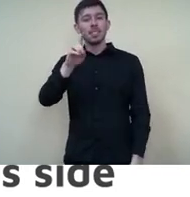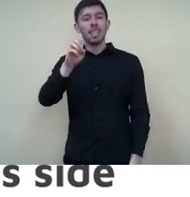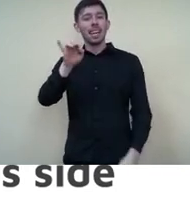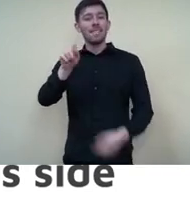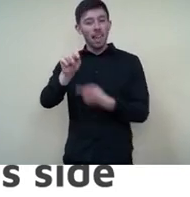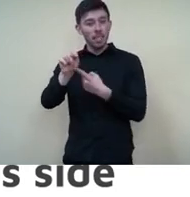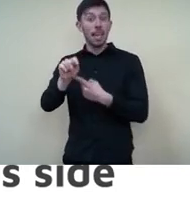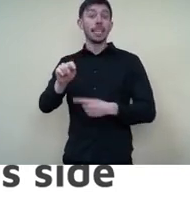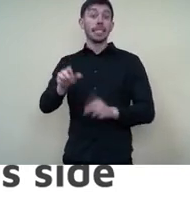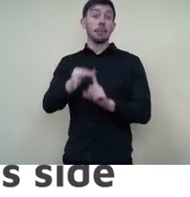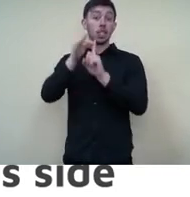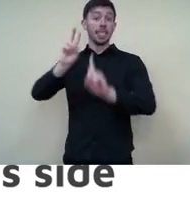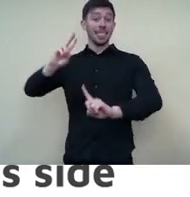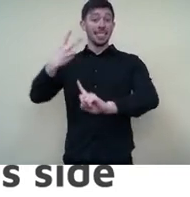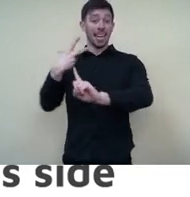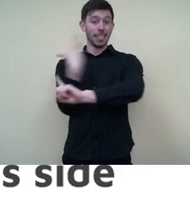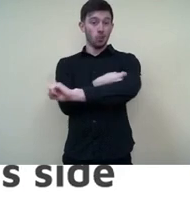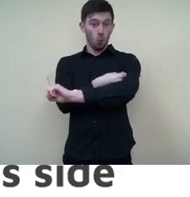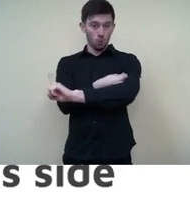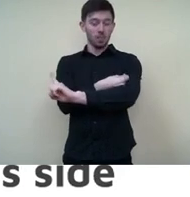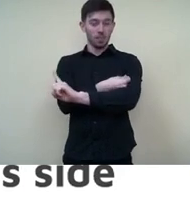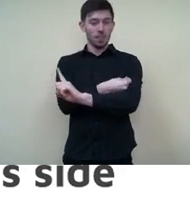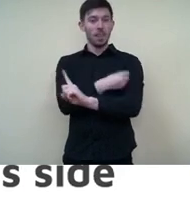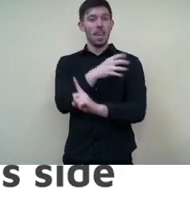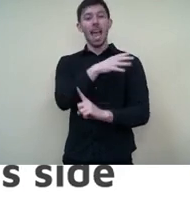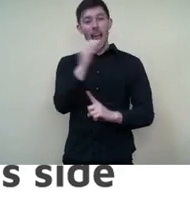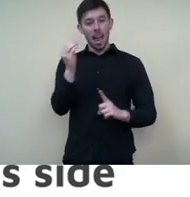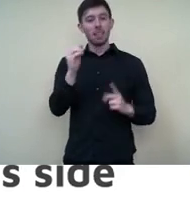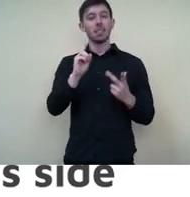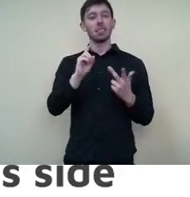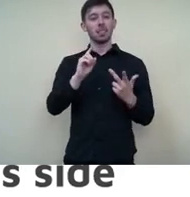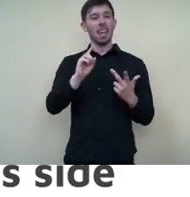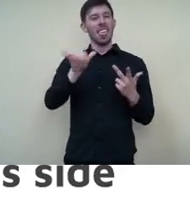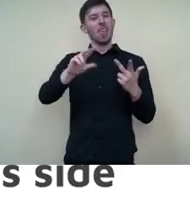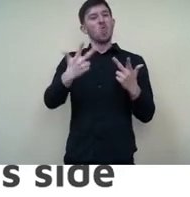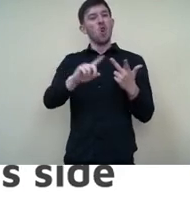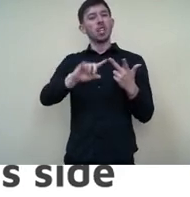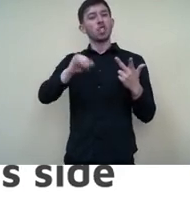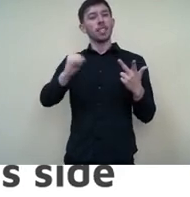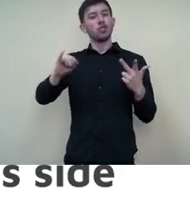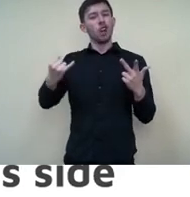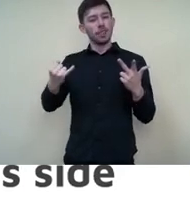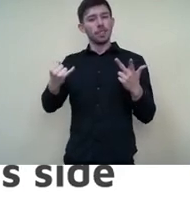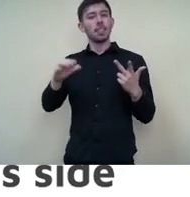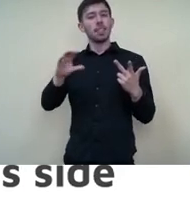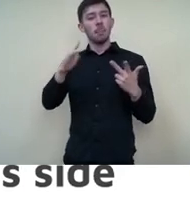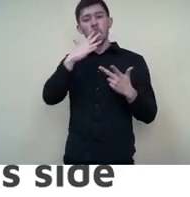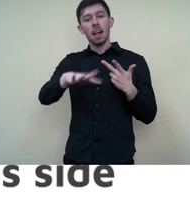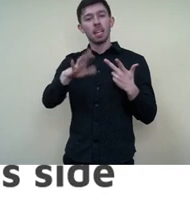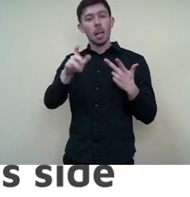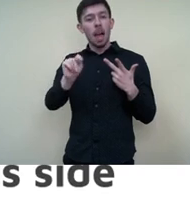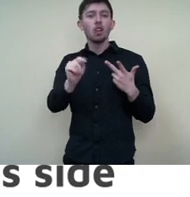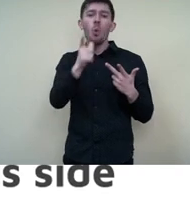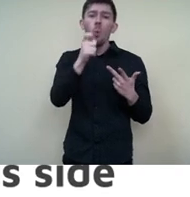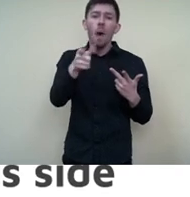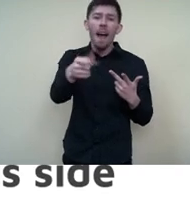for Moderna and Pfizer, and I'm going to talk about the J&J blood clots. How many of you guys had an adverse reaction to that second